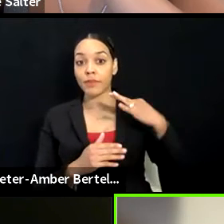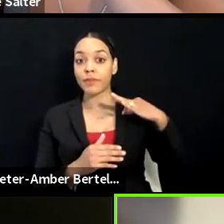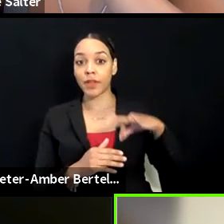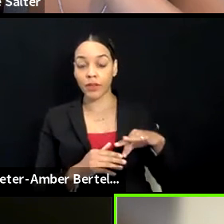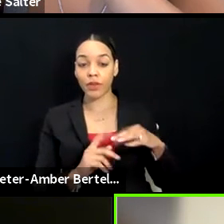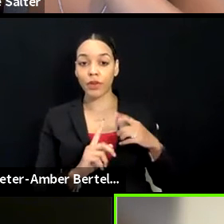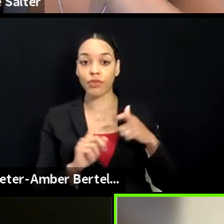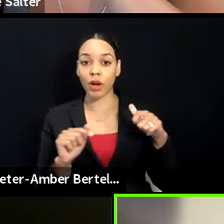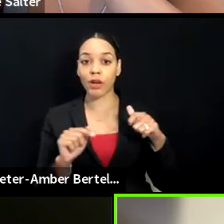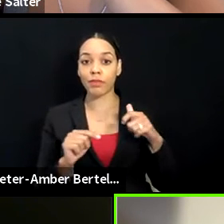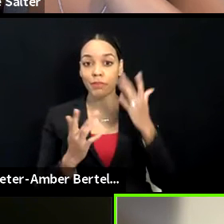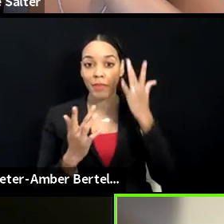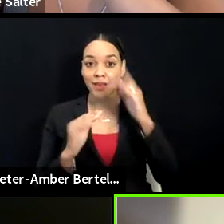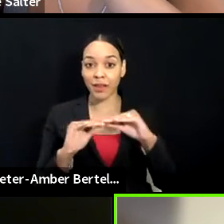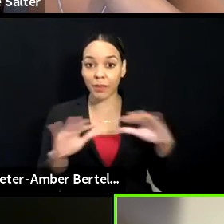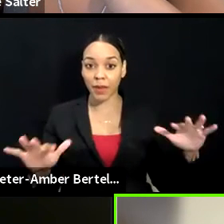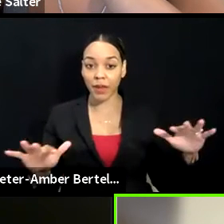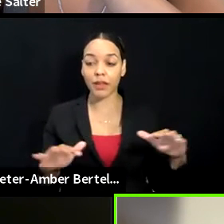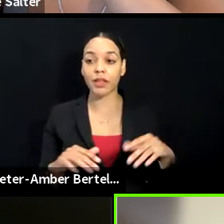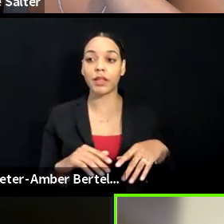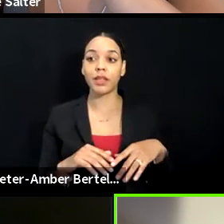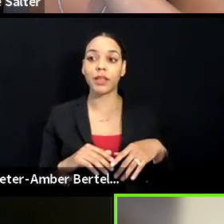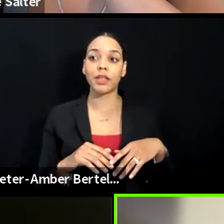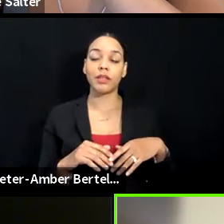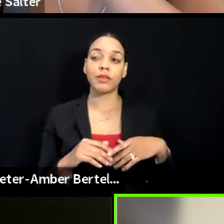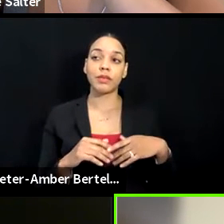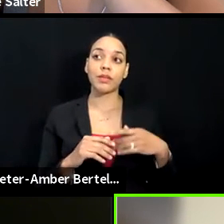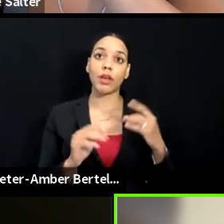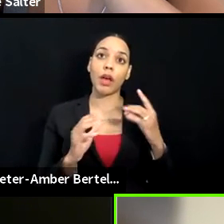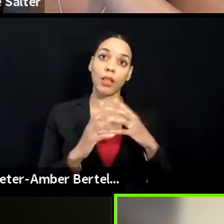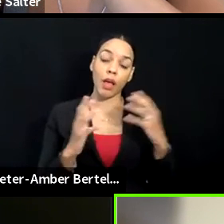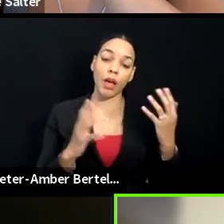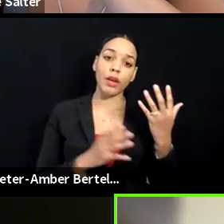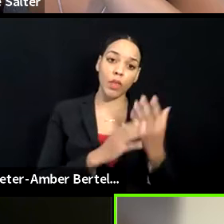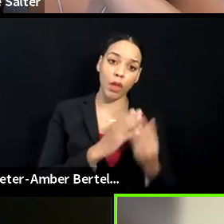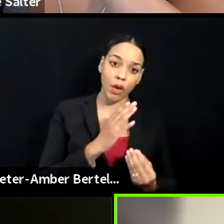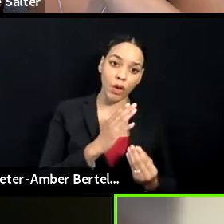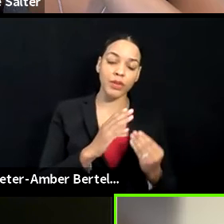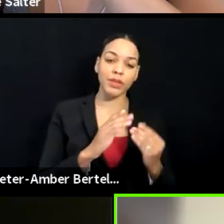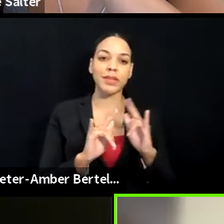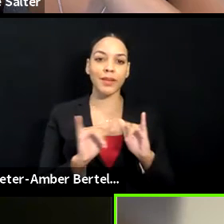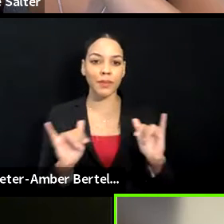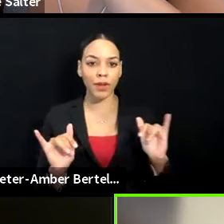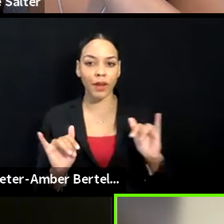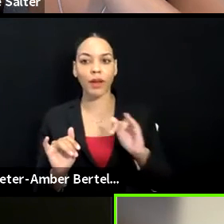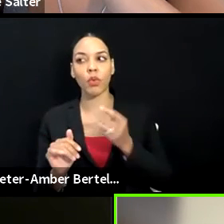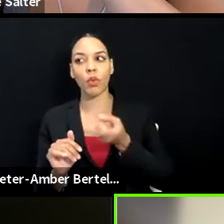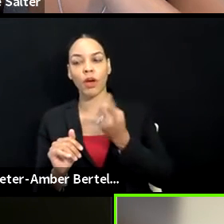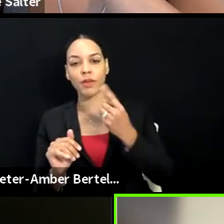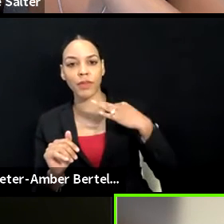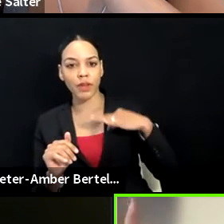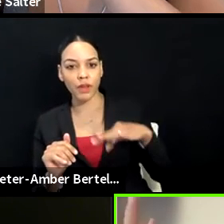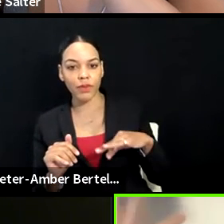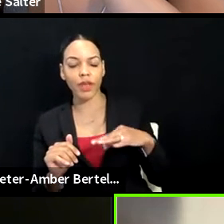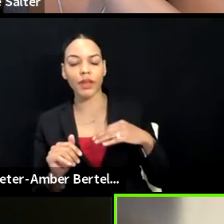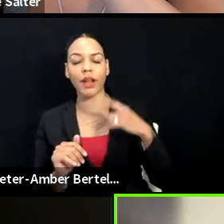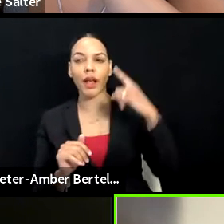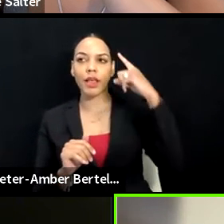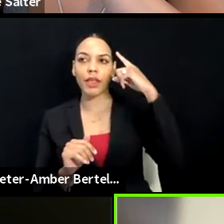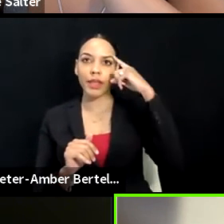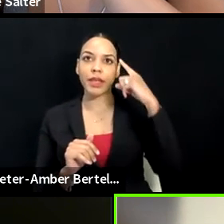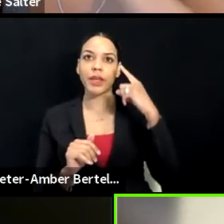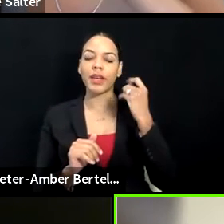this, one good thing to come out of all this horrible loss is that, I think sometimes when everything